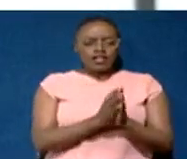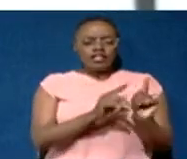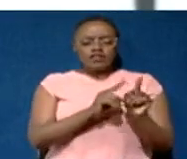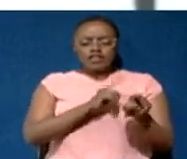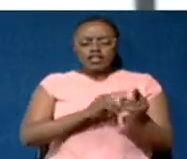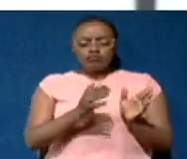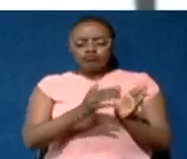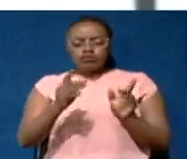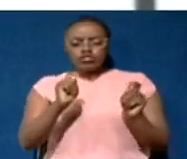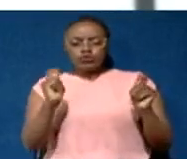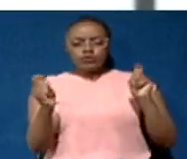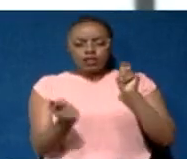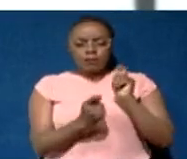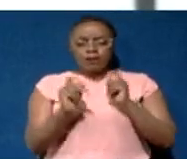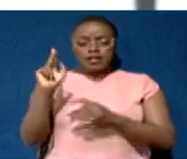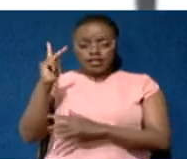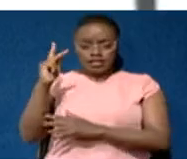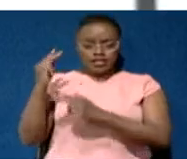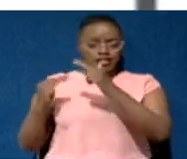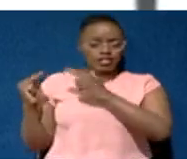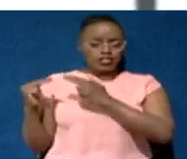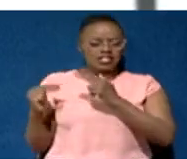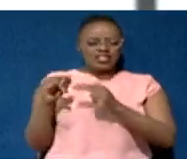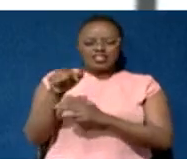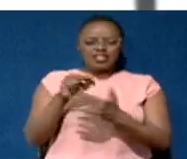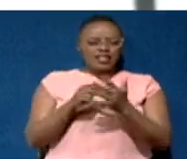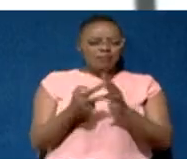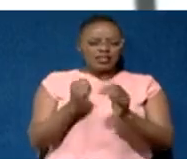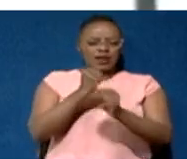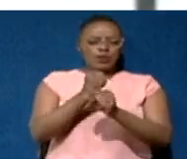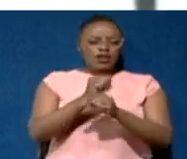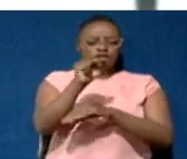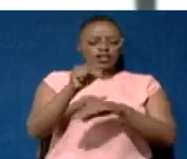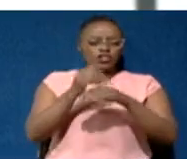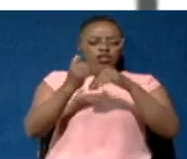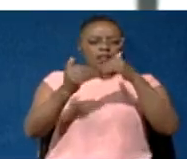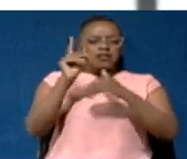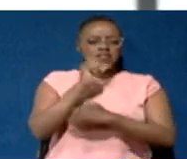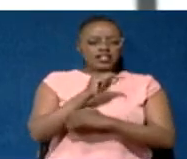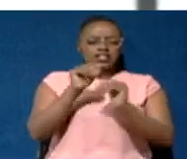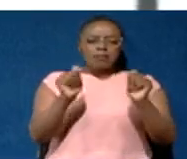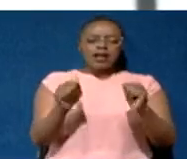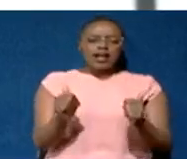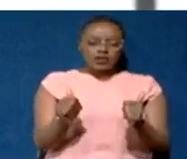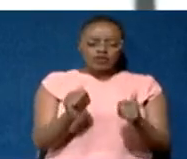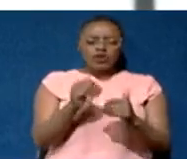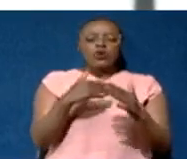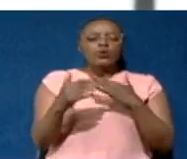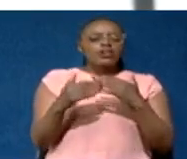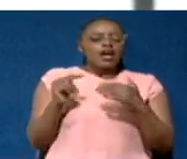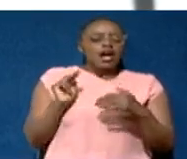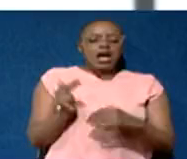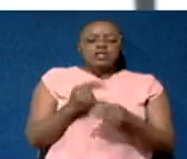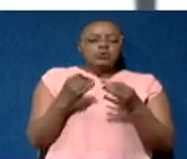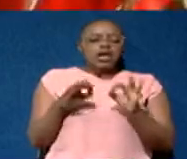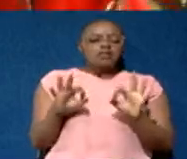period of transformation in our nation's history, it does not mean that the work of nation building is complete or that we are free from